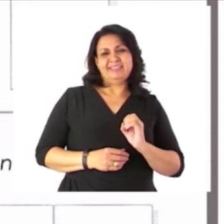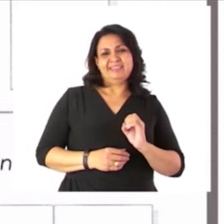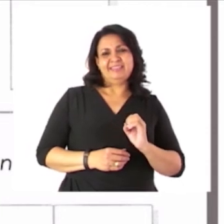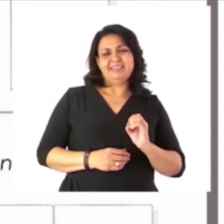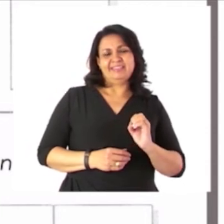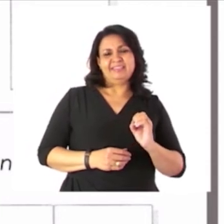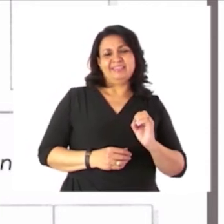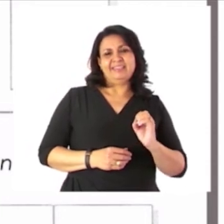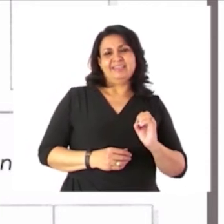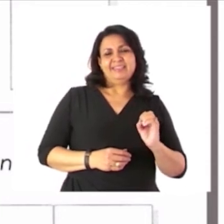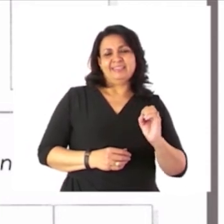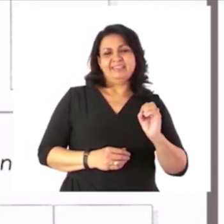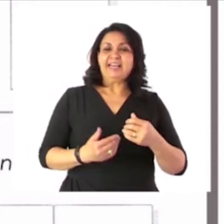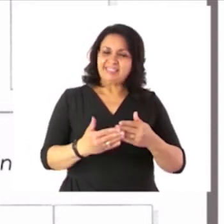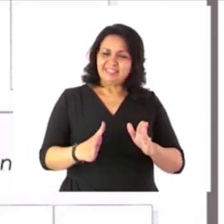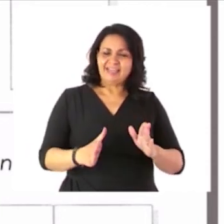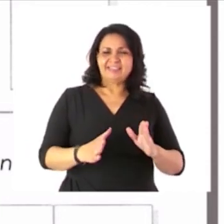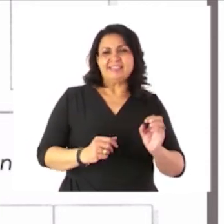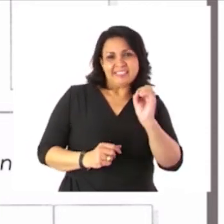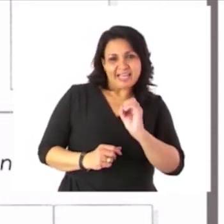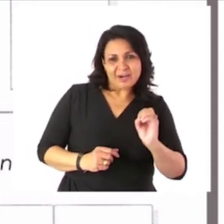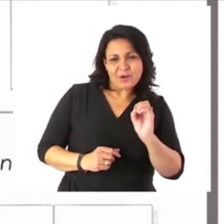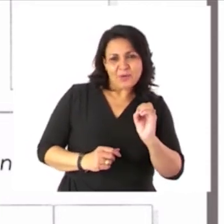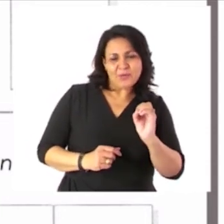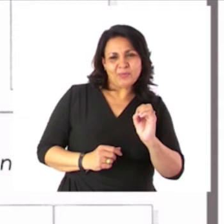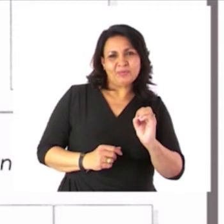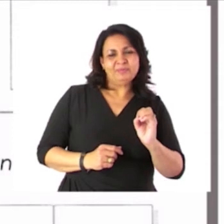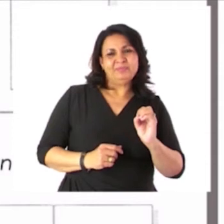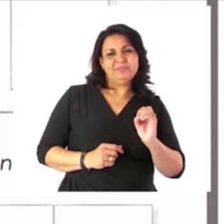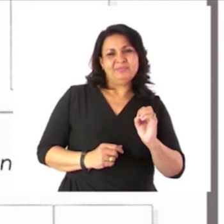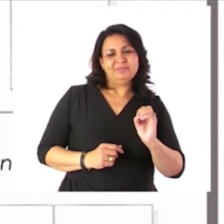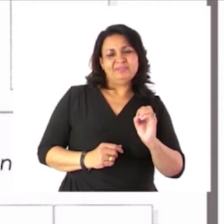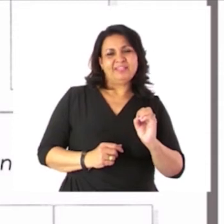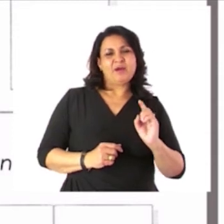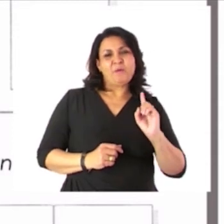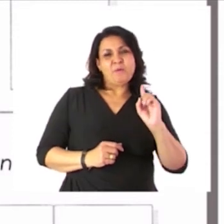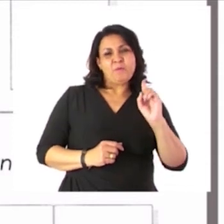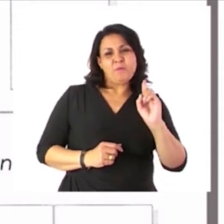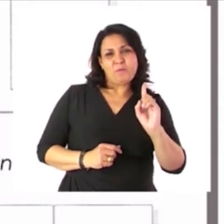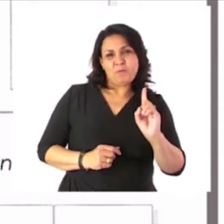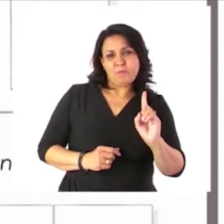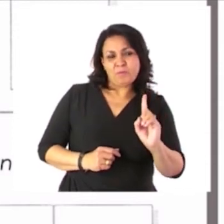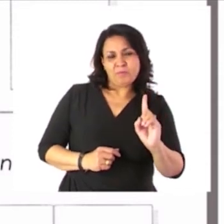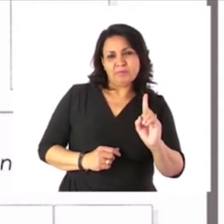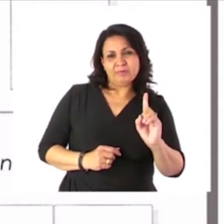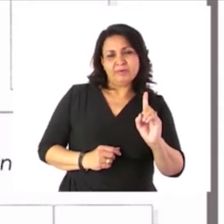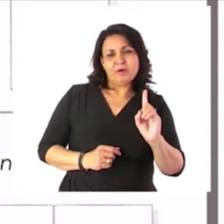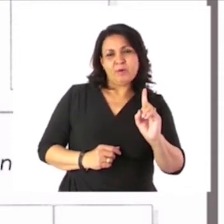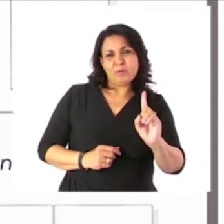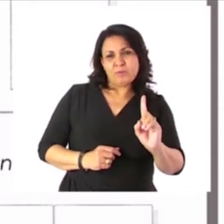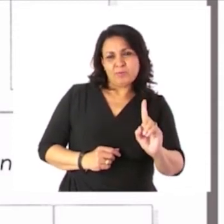our counting. Let's start. 0, we put our hands behind because it means